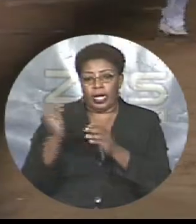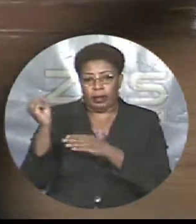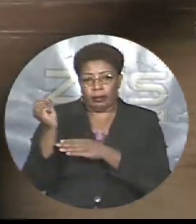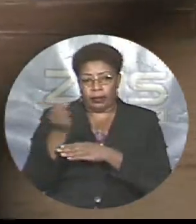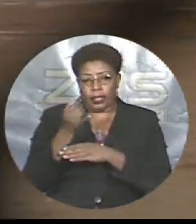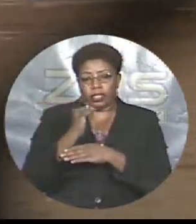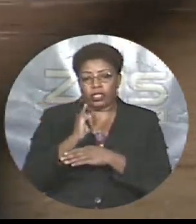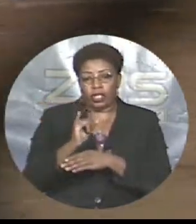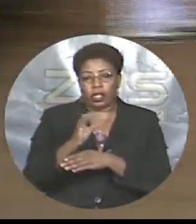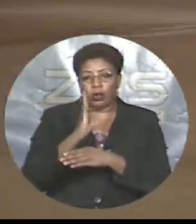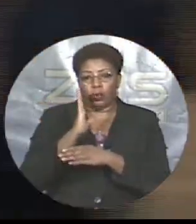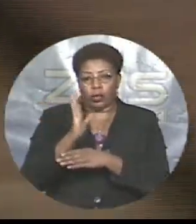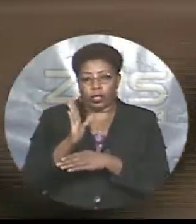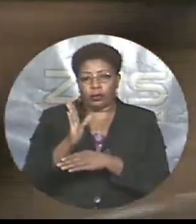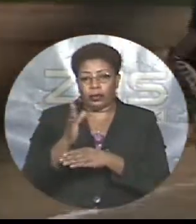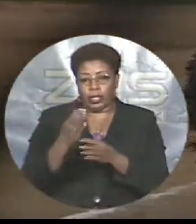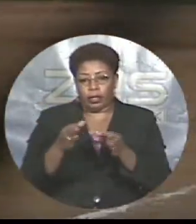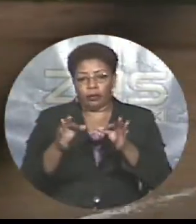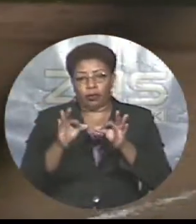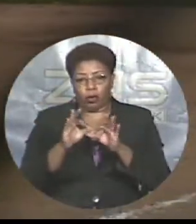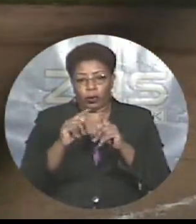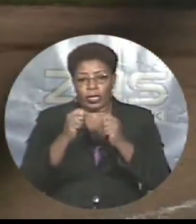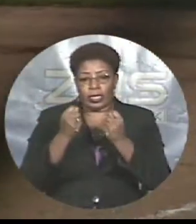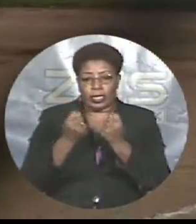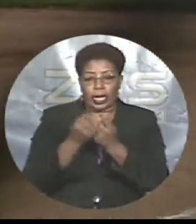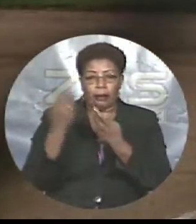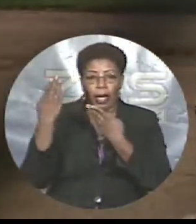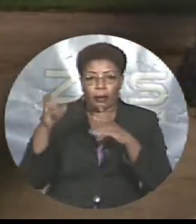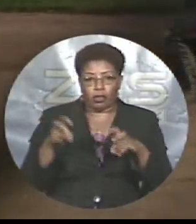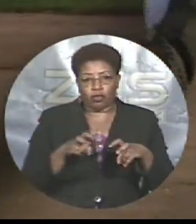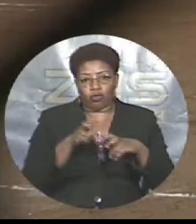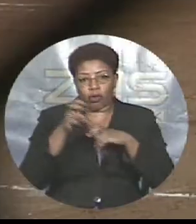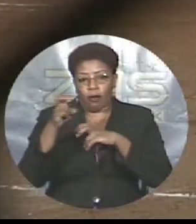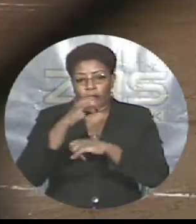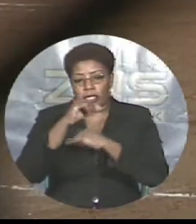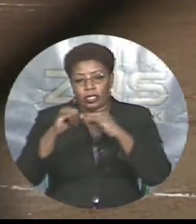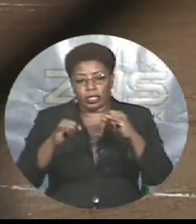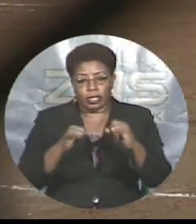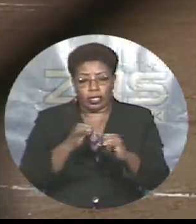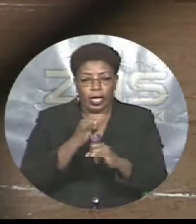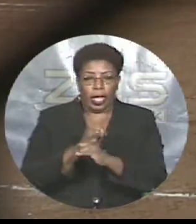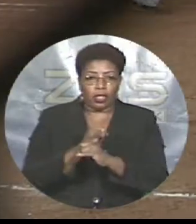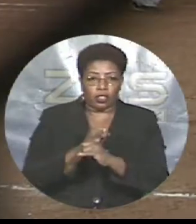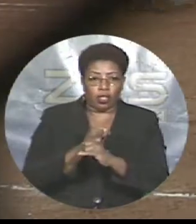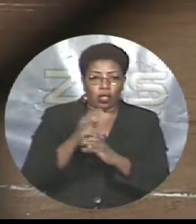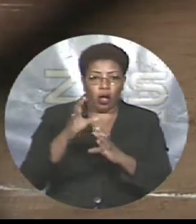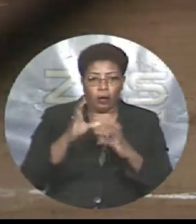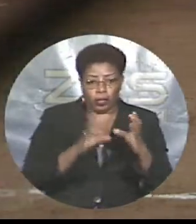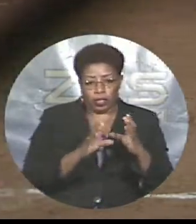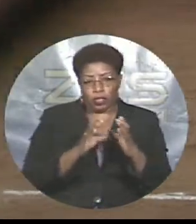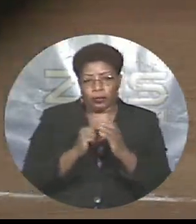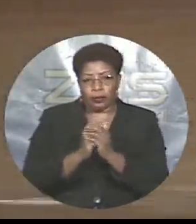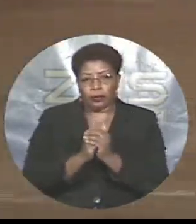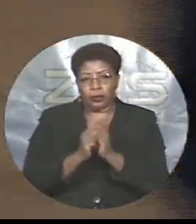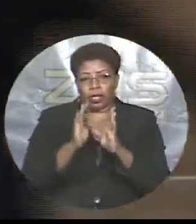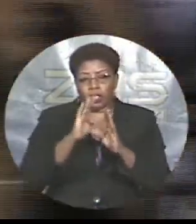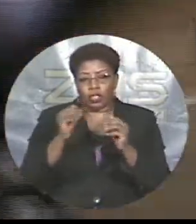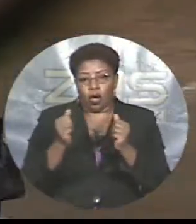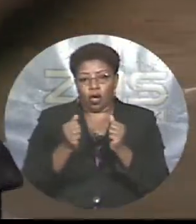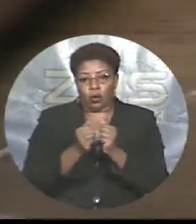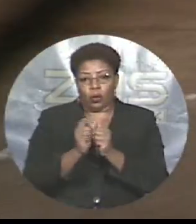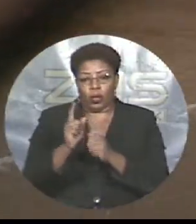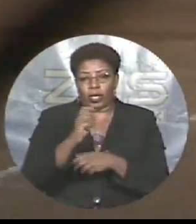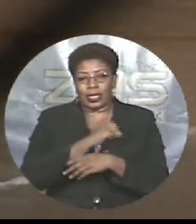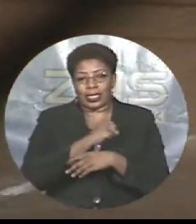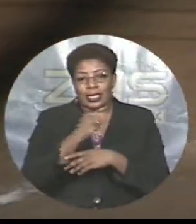be key when Team Bahamas travels next month for international competition. Our Julian Gibson caught up with one of the aces on the